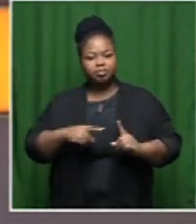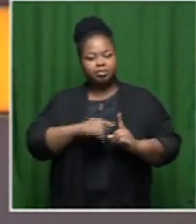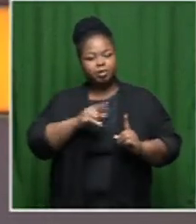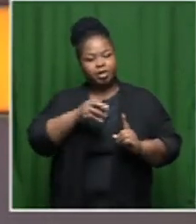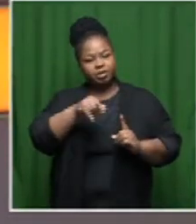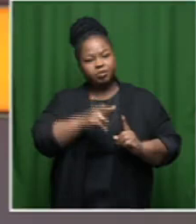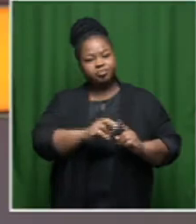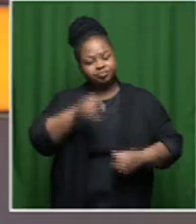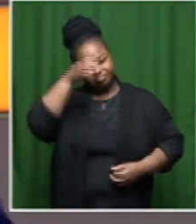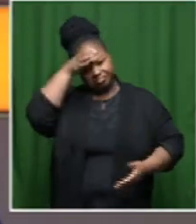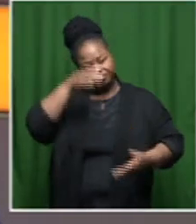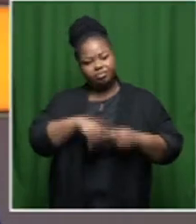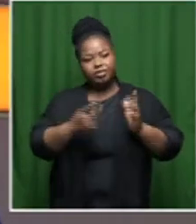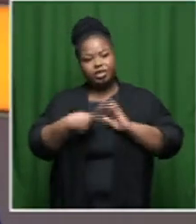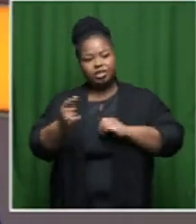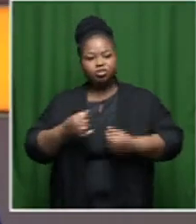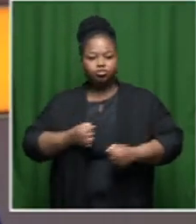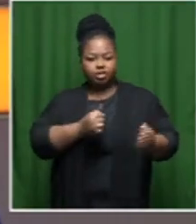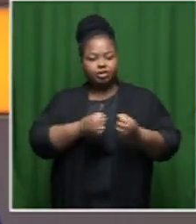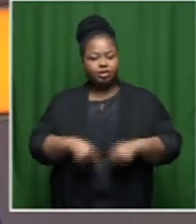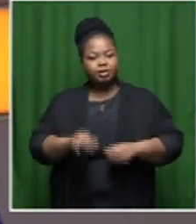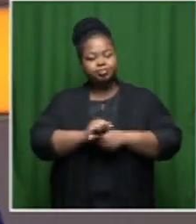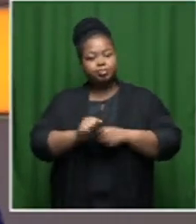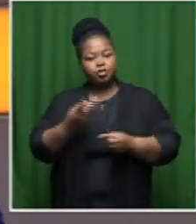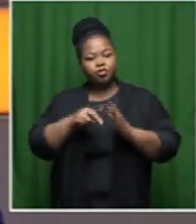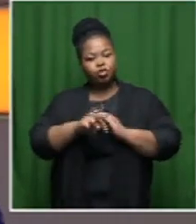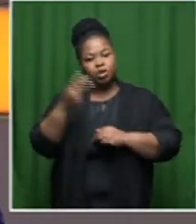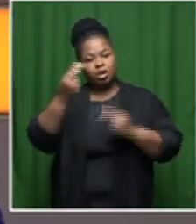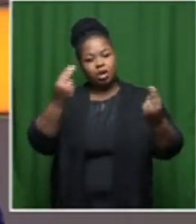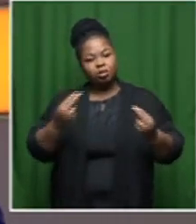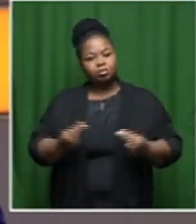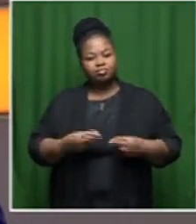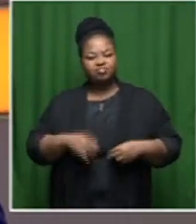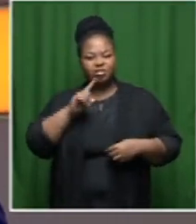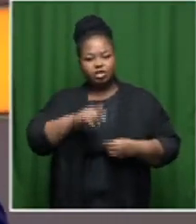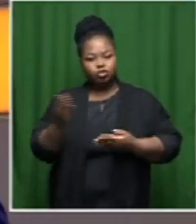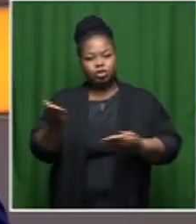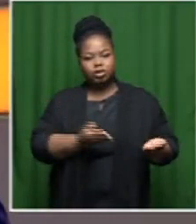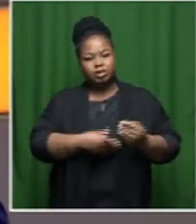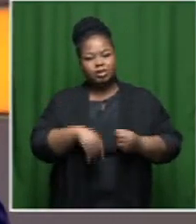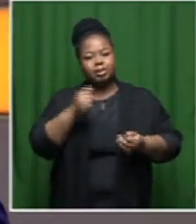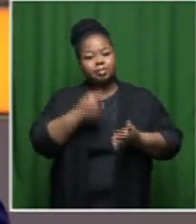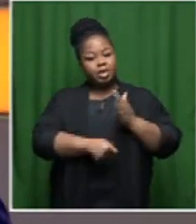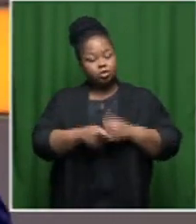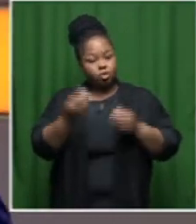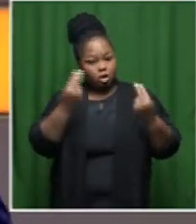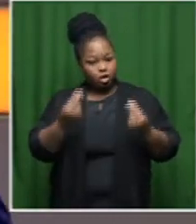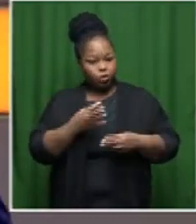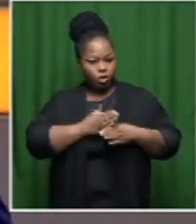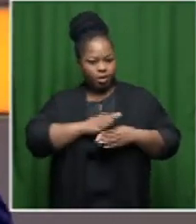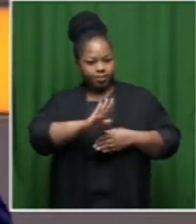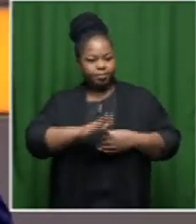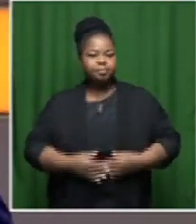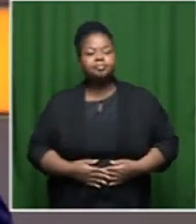brought together her knowledge of sales, strategy and practicing visual art to put together a course called Introduction to Pricing Your